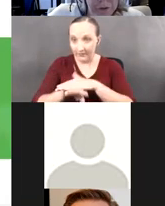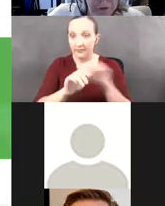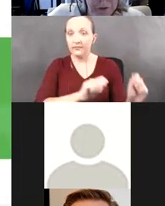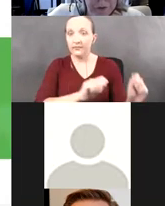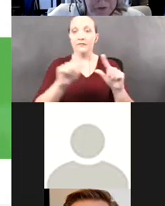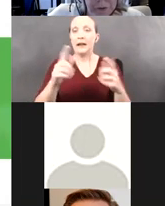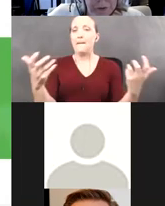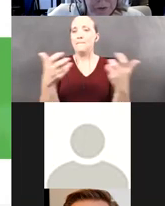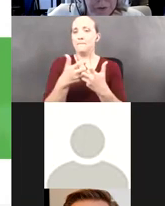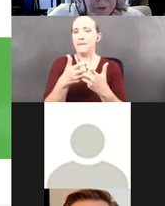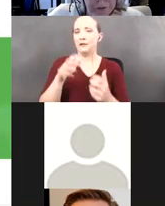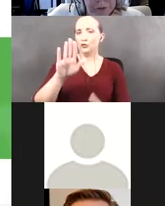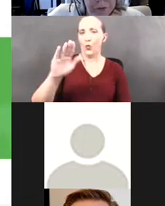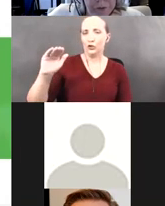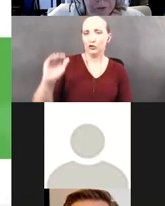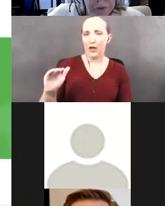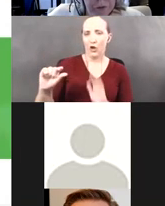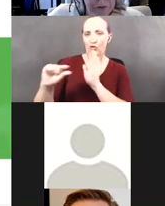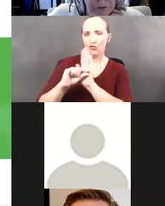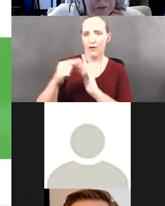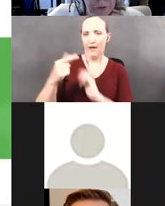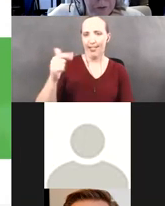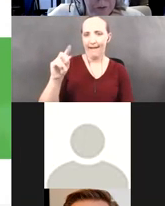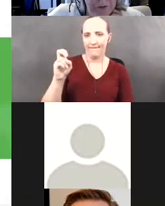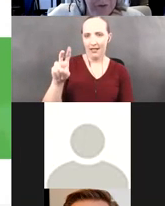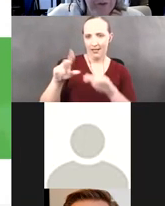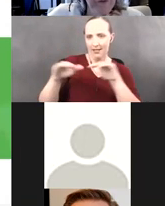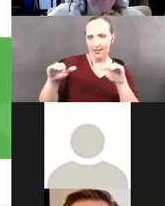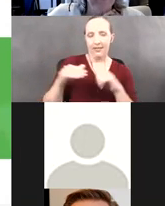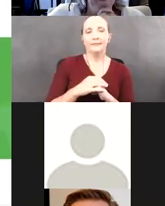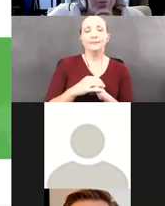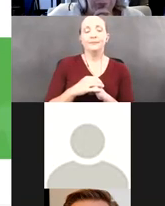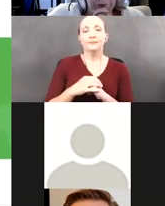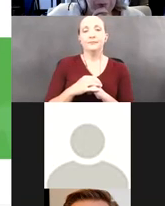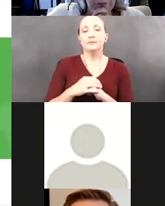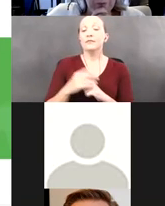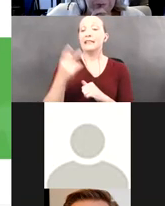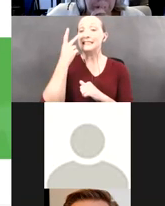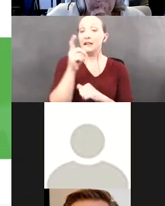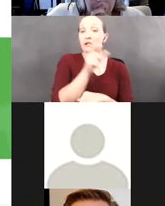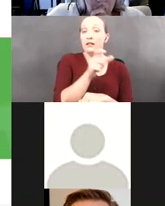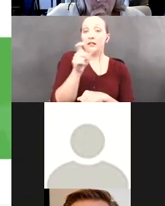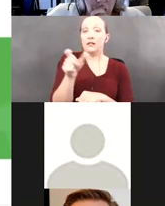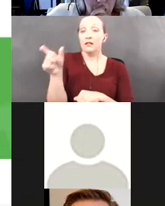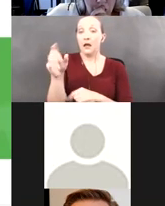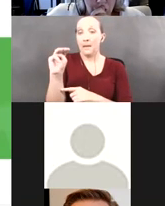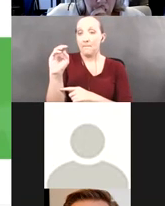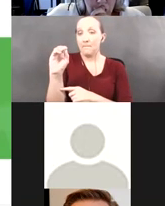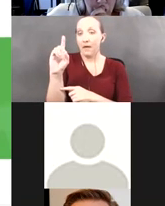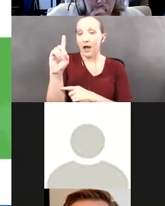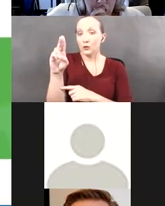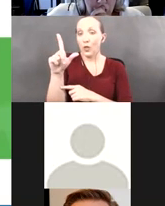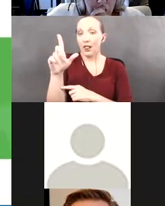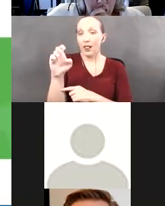grade lleva level. al nivel de Beneath grado the de su grade hijo. level, you will see the modules Debajo, listed. usted va a ver In order to los switch módulos to a different enumerados. module,